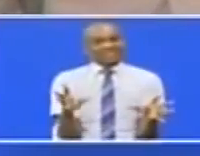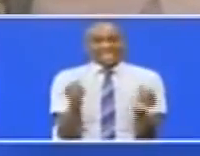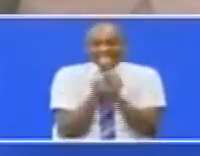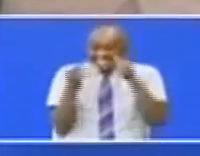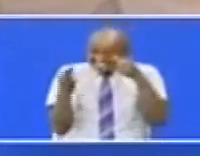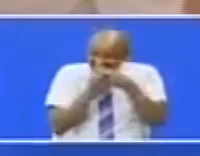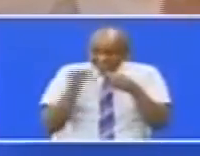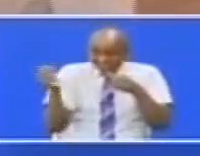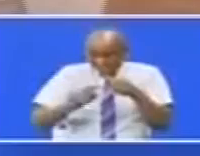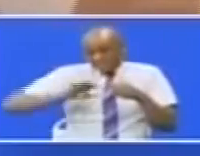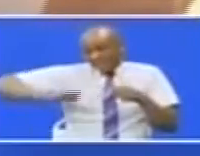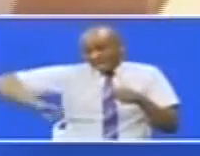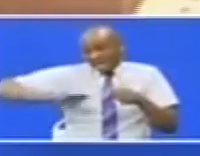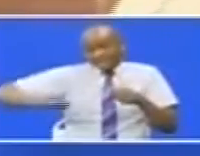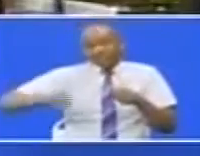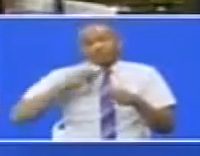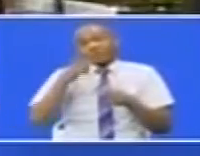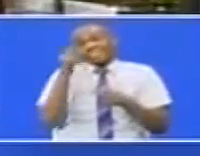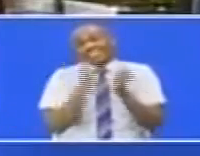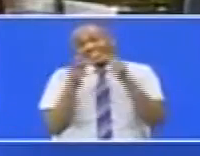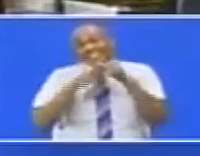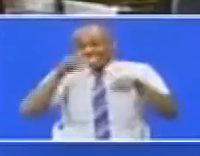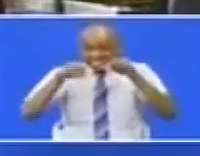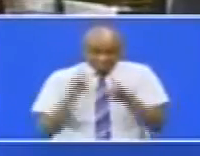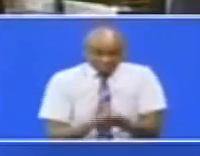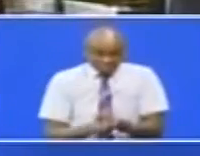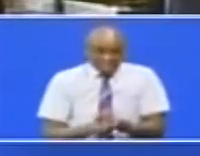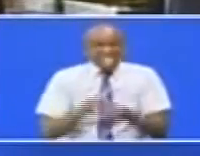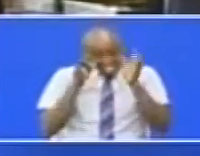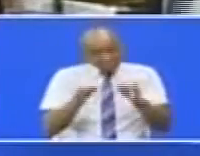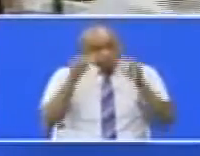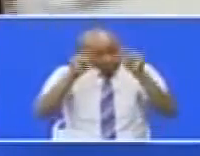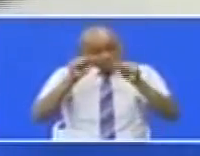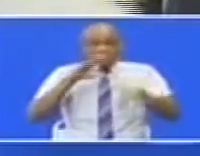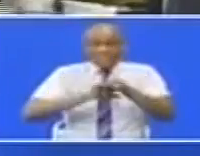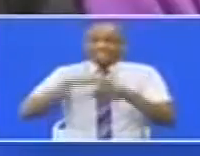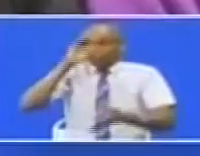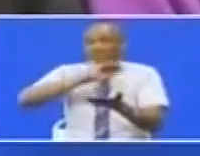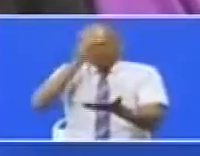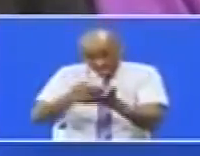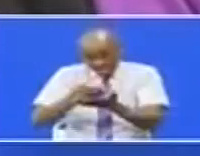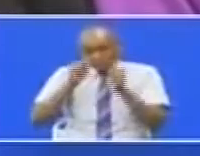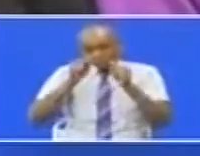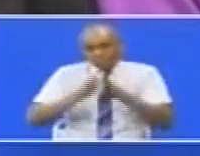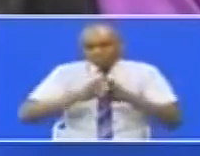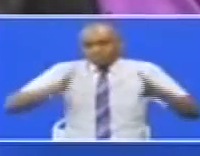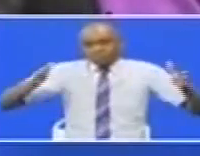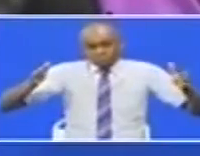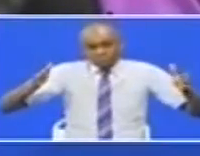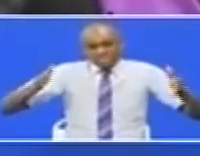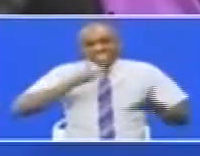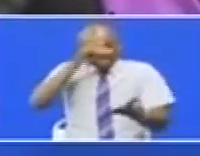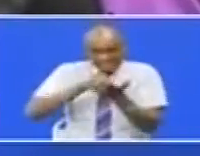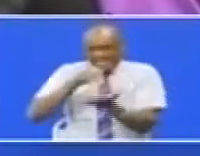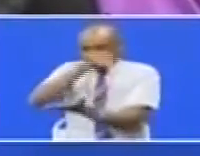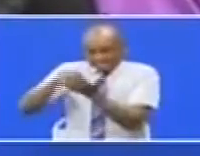18 months to the 2017 general election. If we're able to get more funding, we shall be able to expand the centers